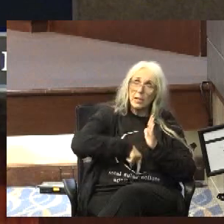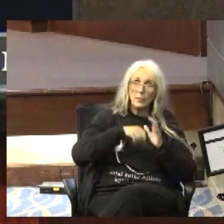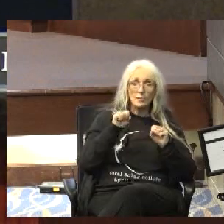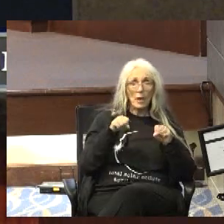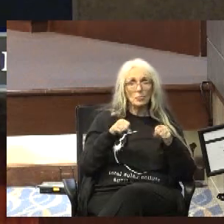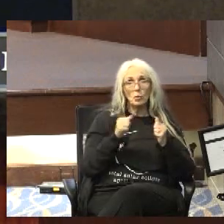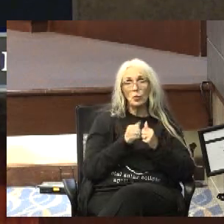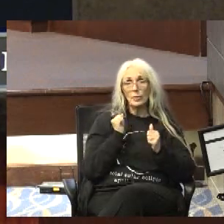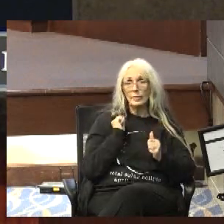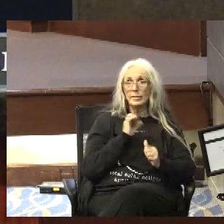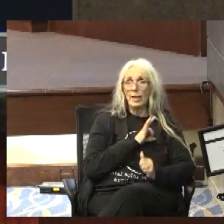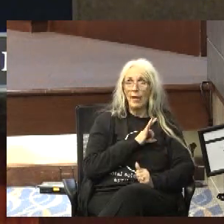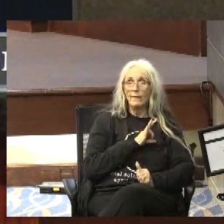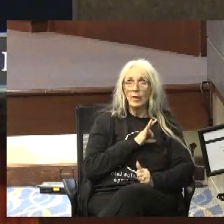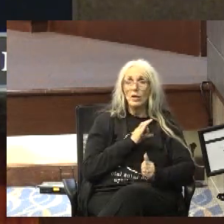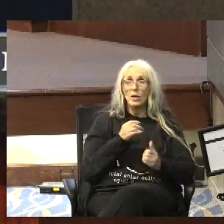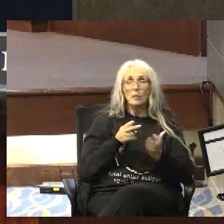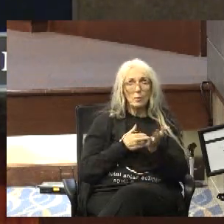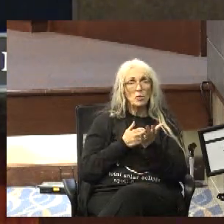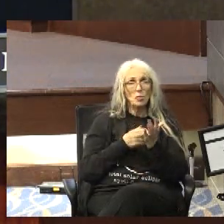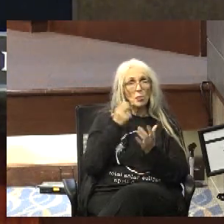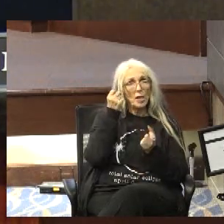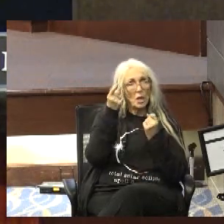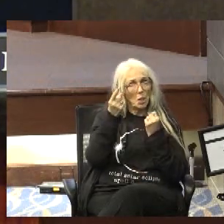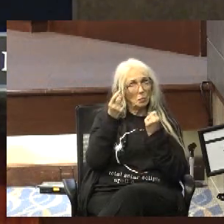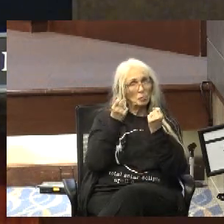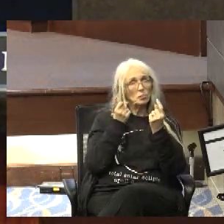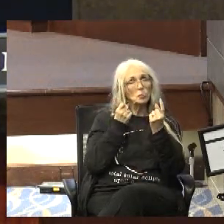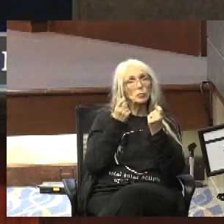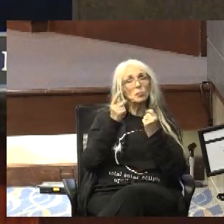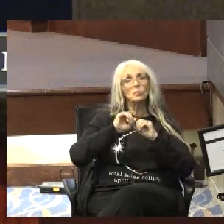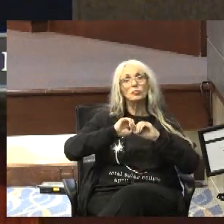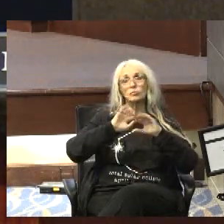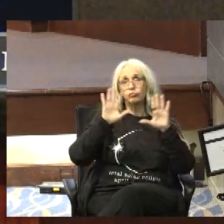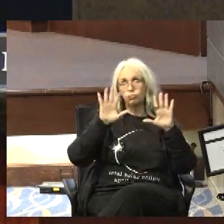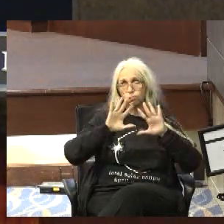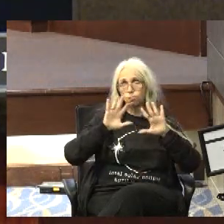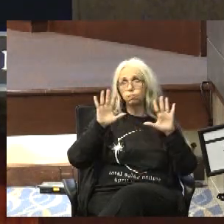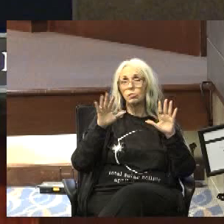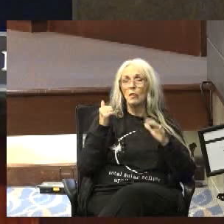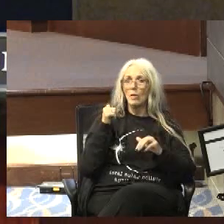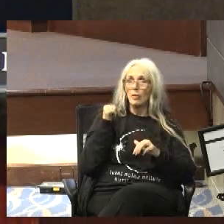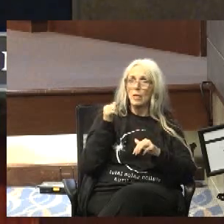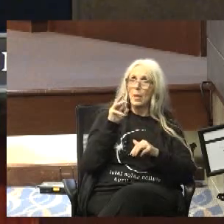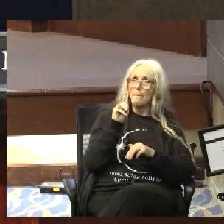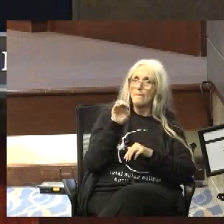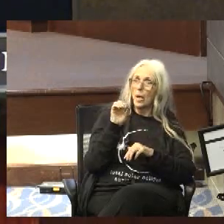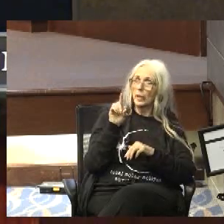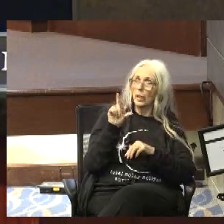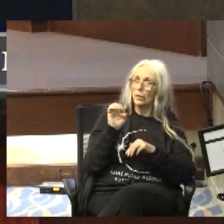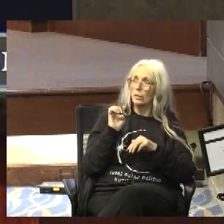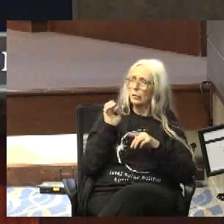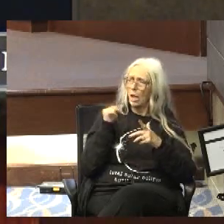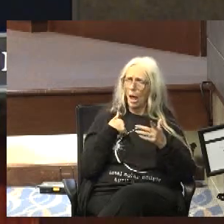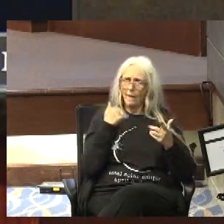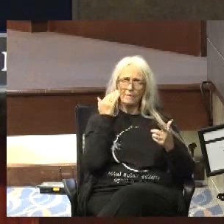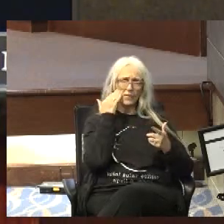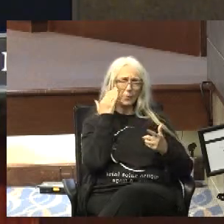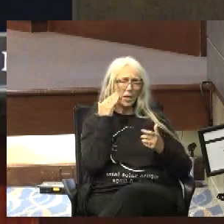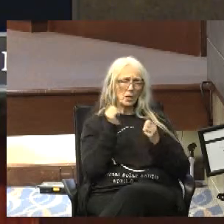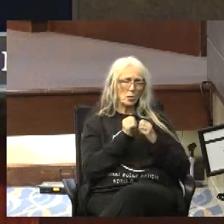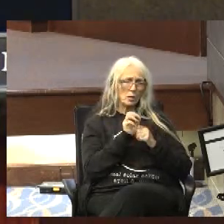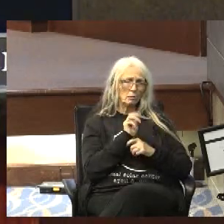that we're really clear on the implications of this model. So I'm familiar with MUDs,